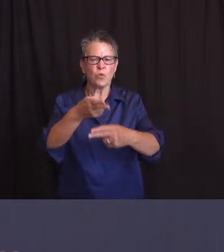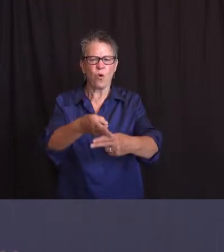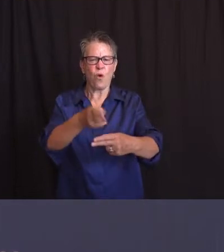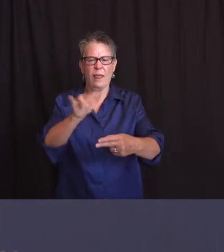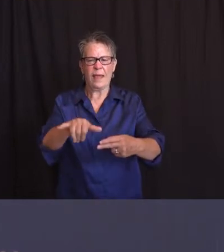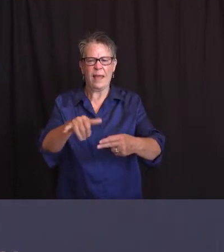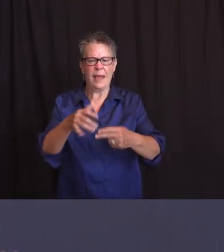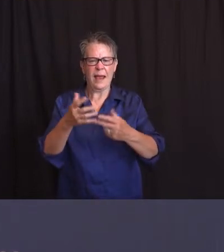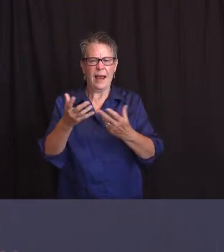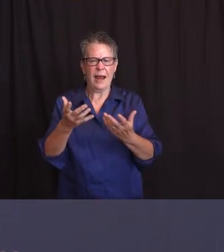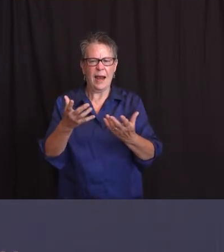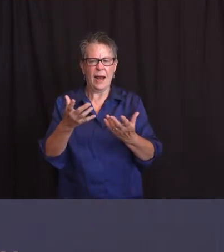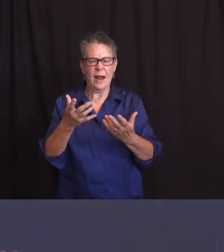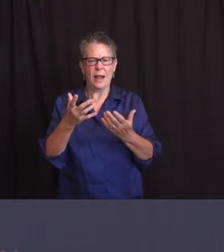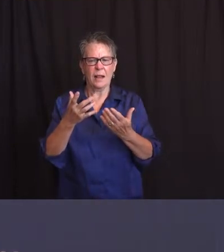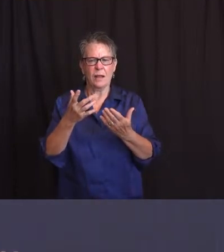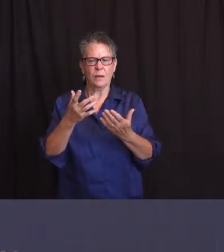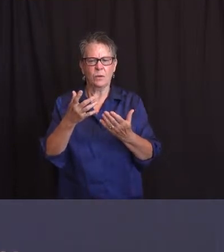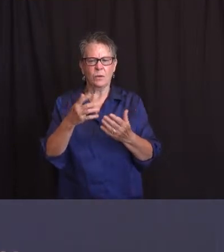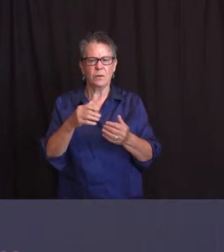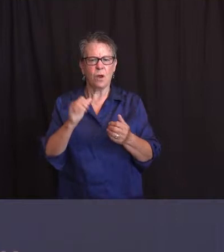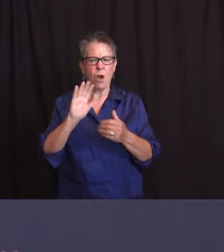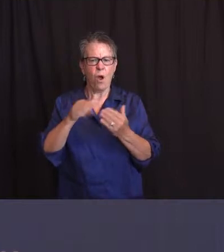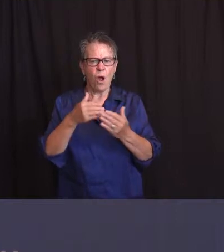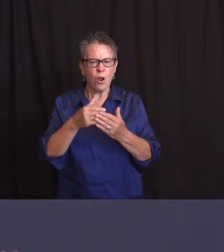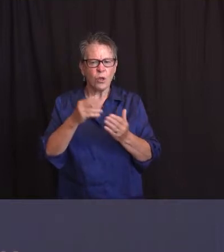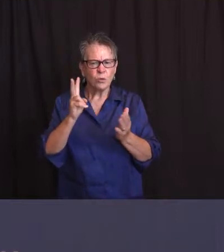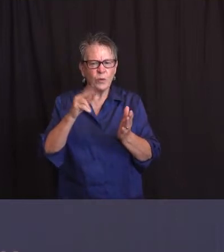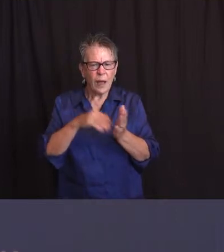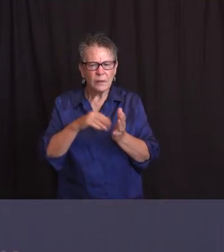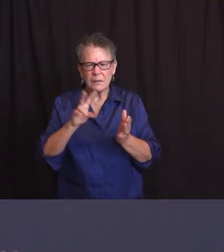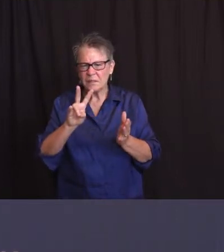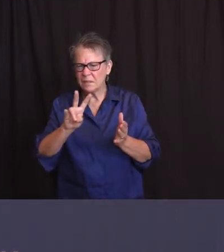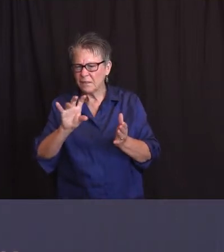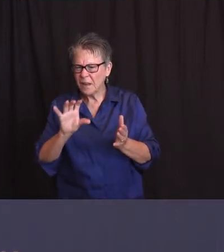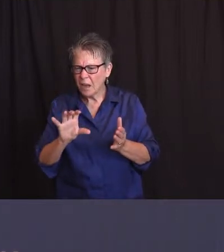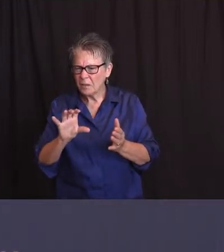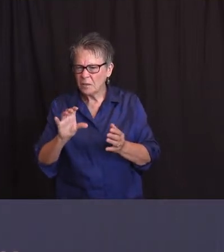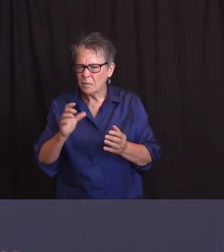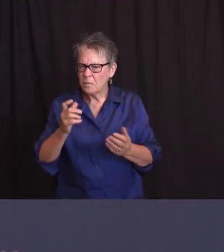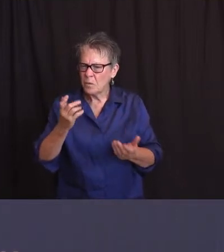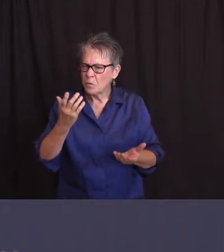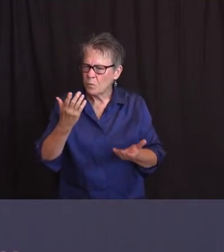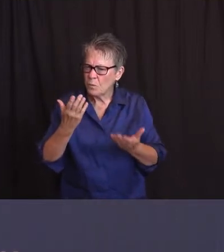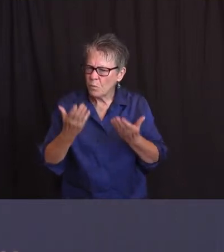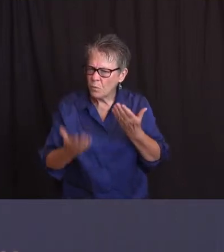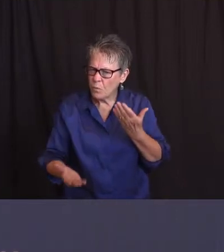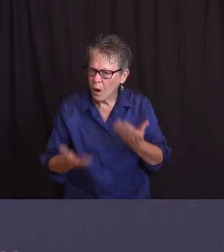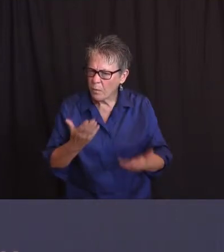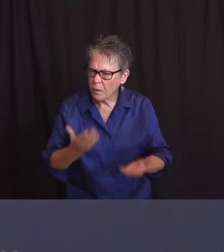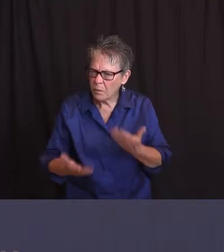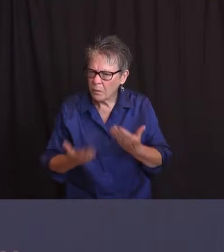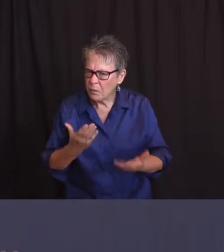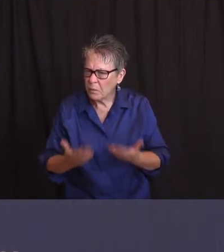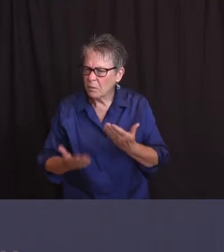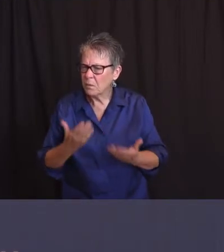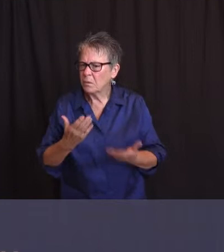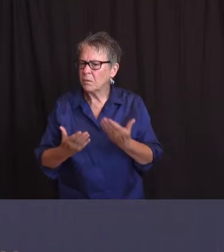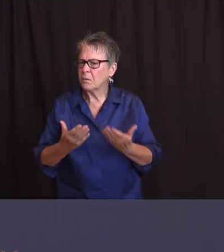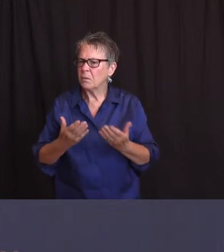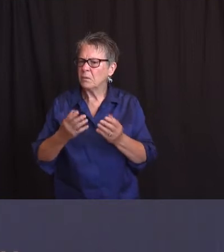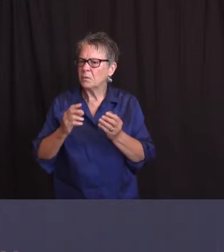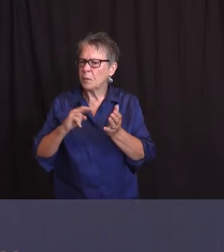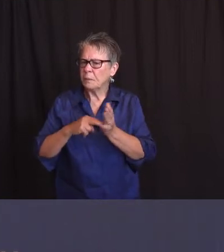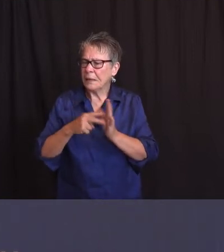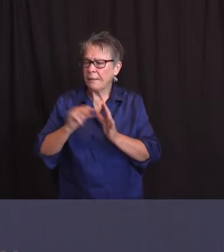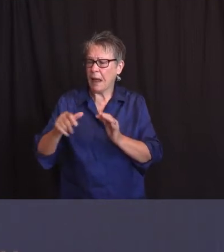those 2,700 people counted as probable deaths, none of them ever received a positive COVID test? Or is that just a portion of that